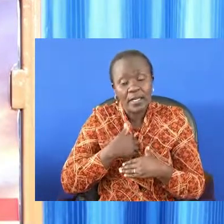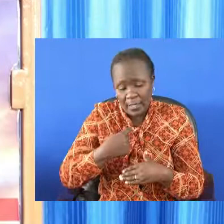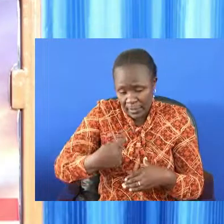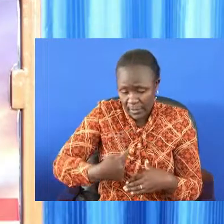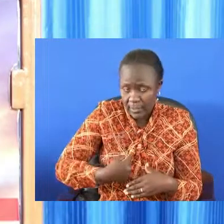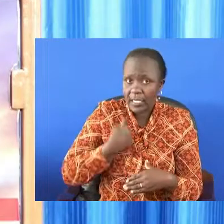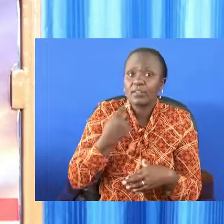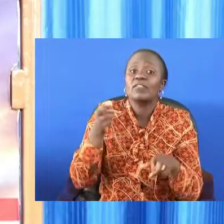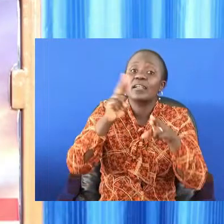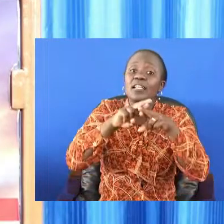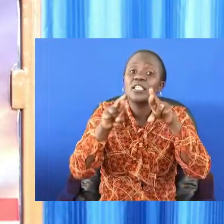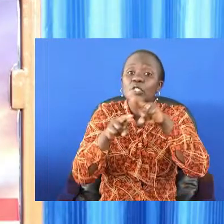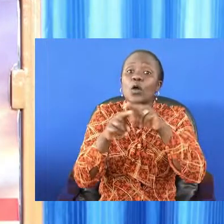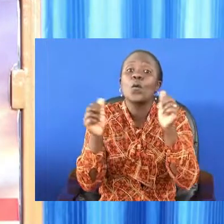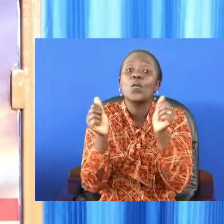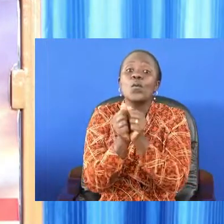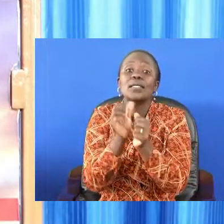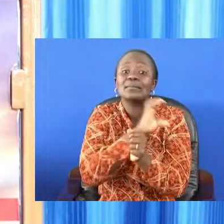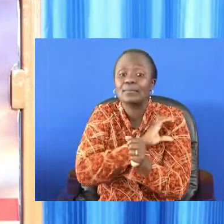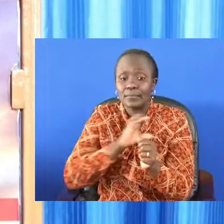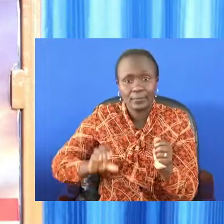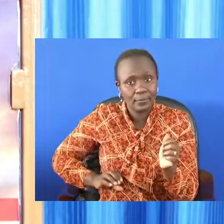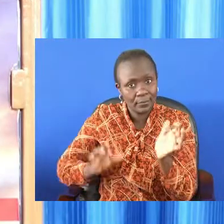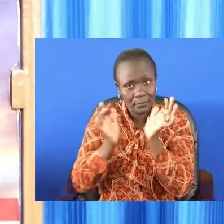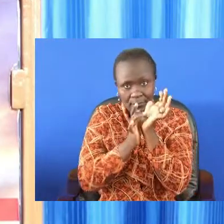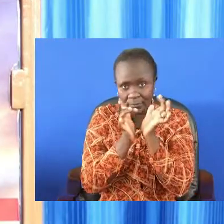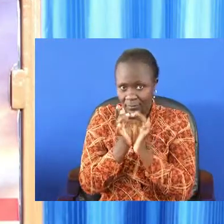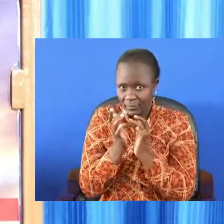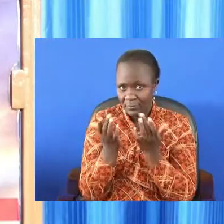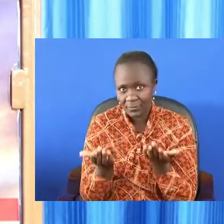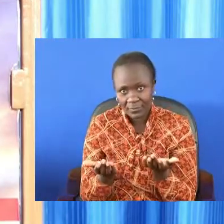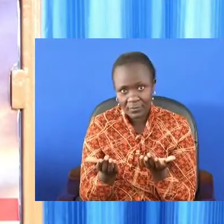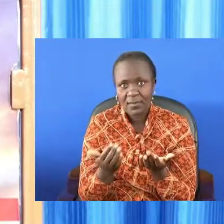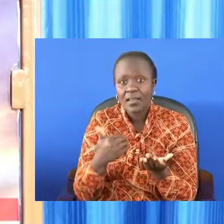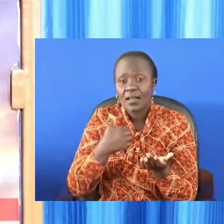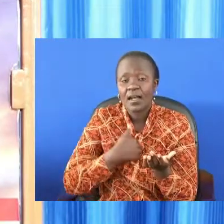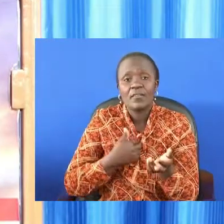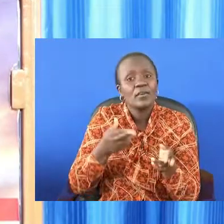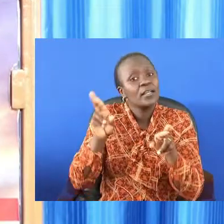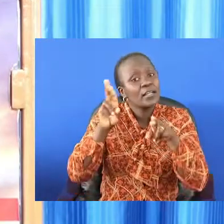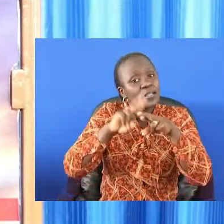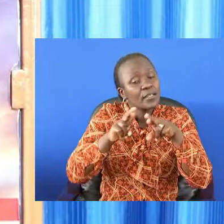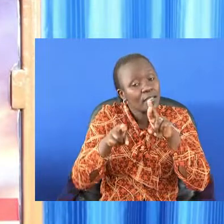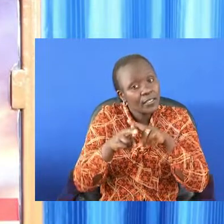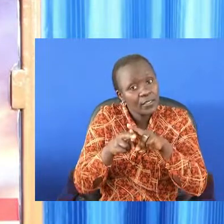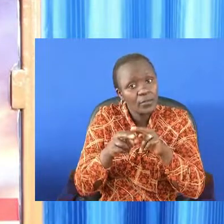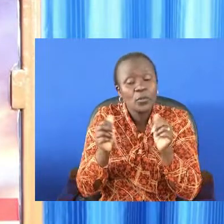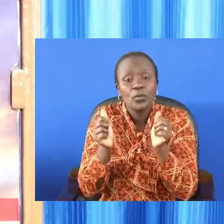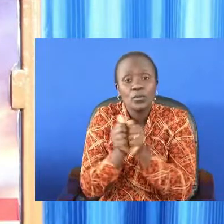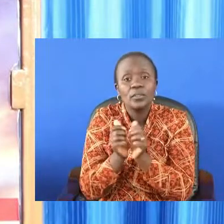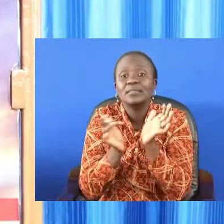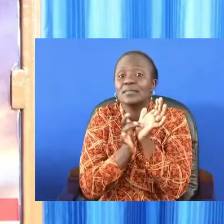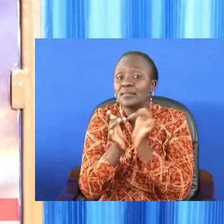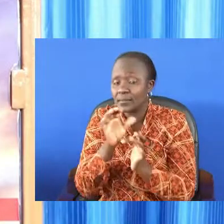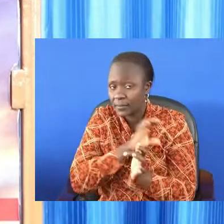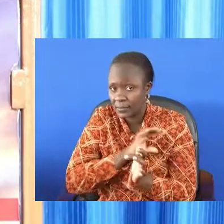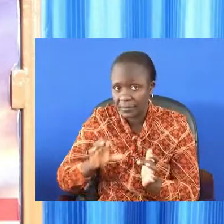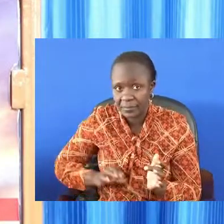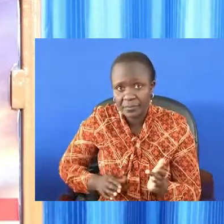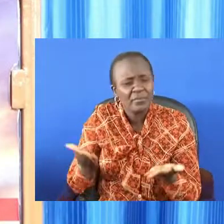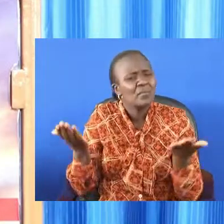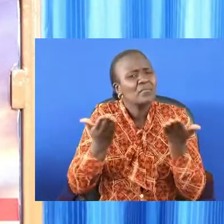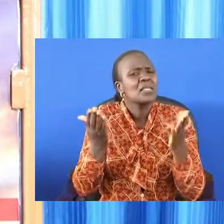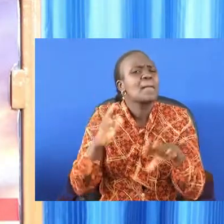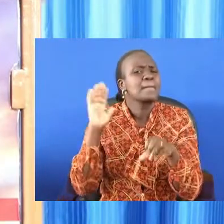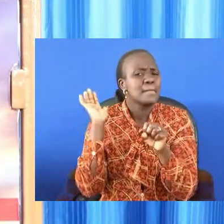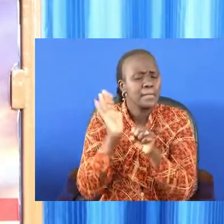personal relationship with Jesus Christ. Having a personal relationship with Jesus Christ. There are